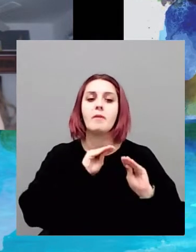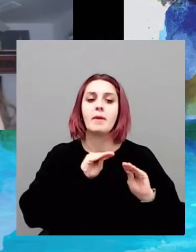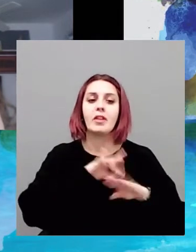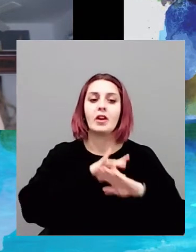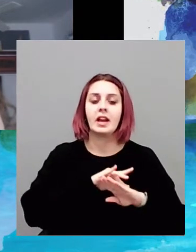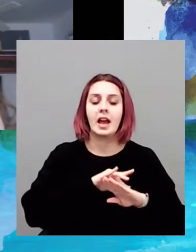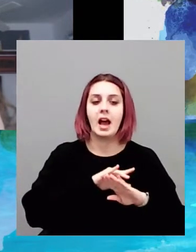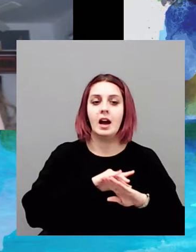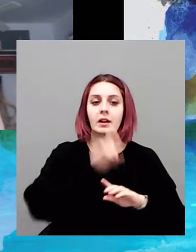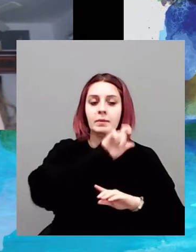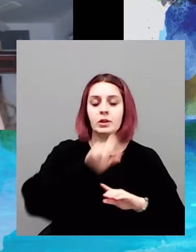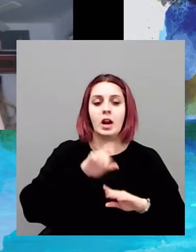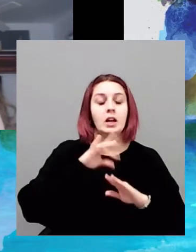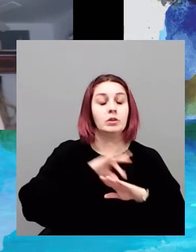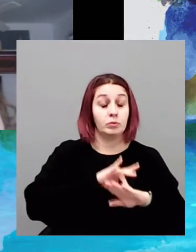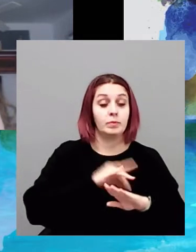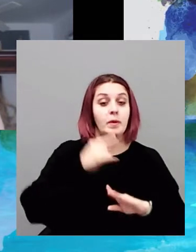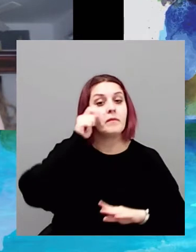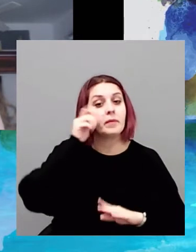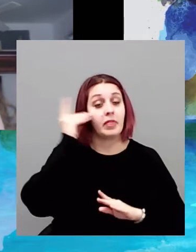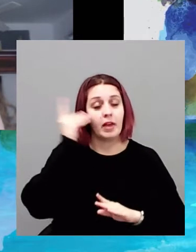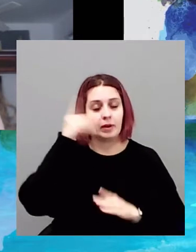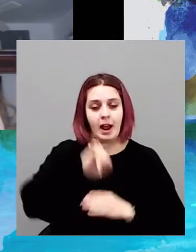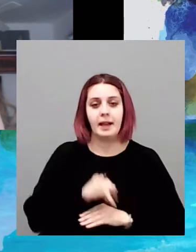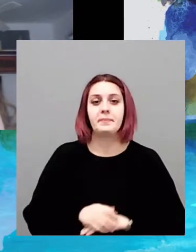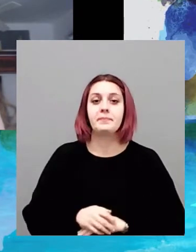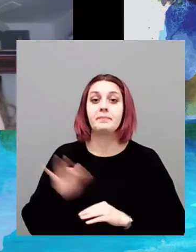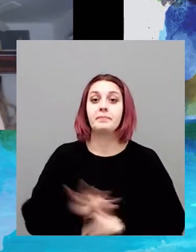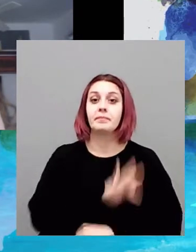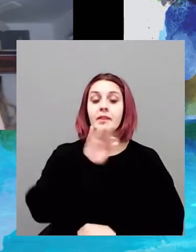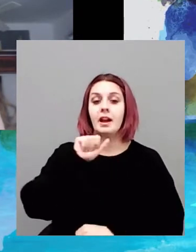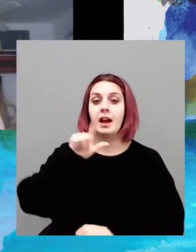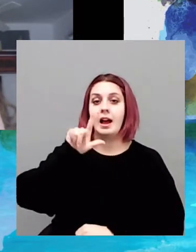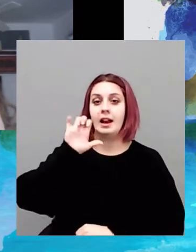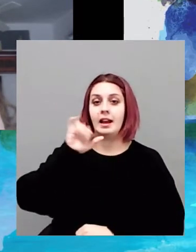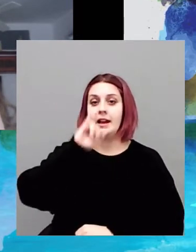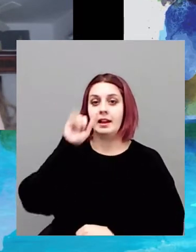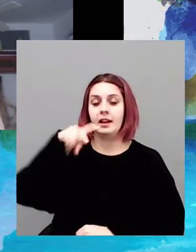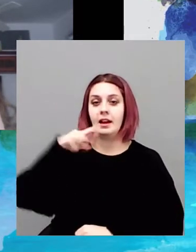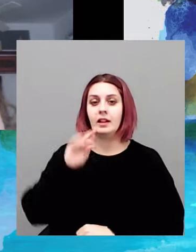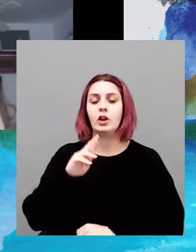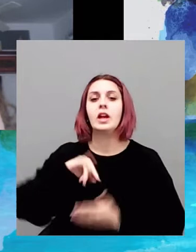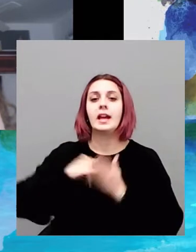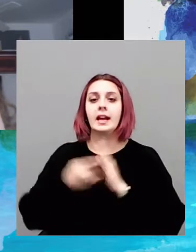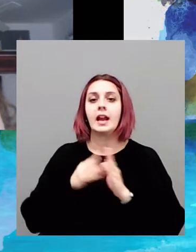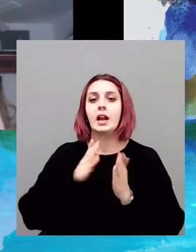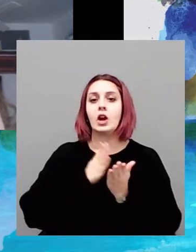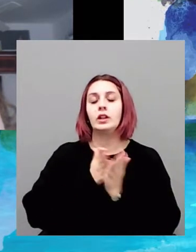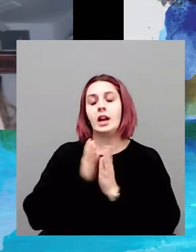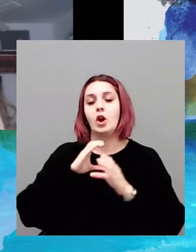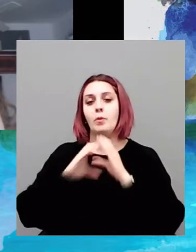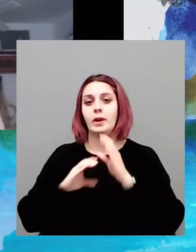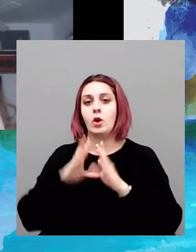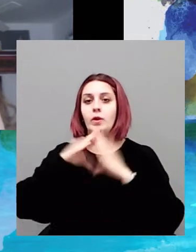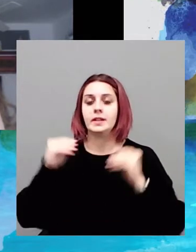about tourism training with Down syndrome children. I'm going to give the floor first to Alejandro, who's going to